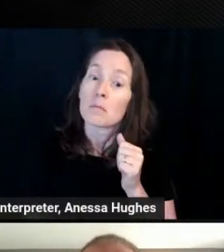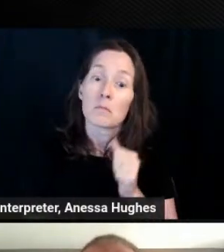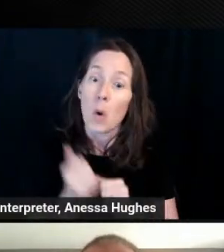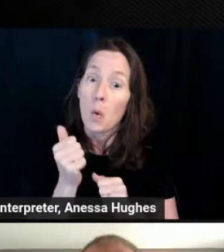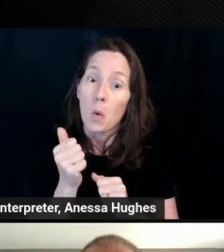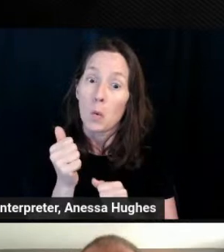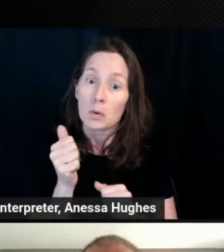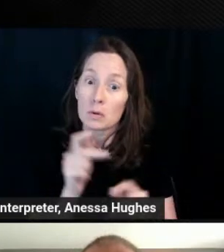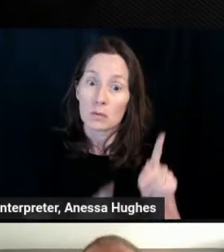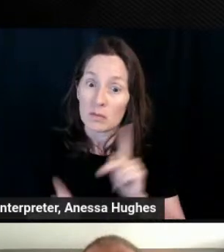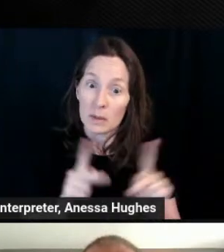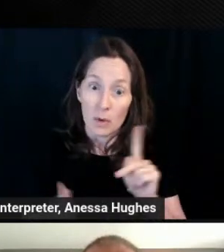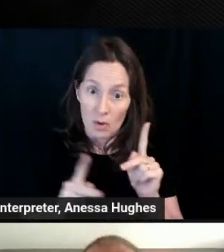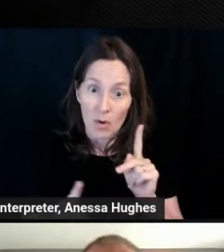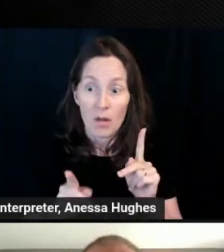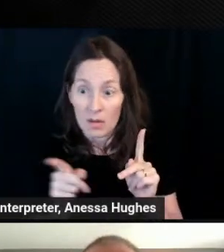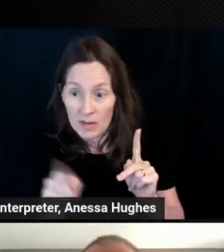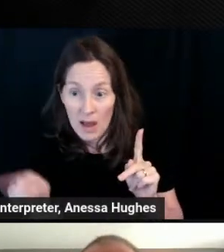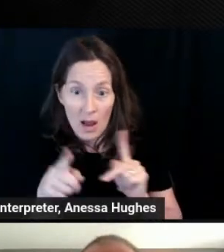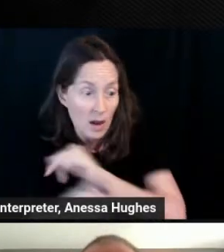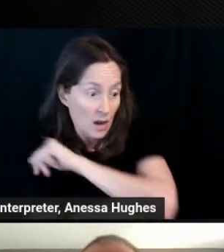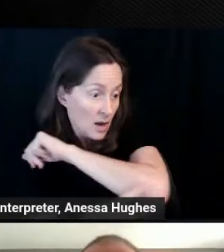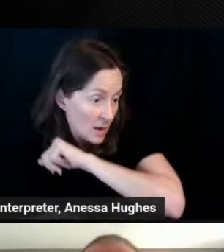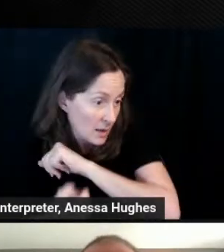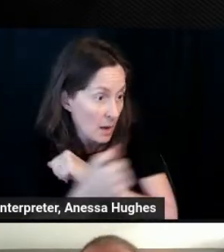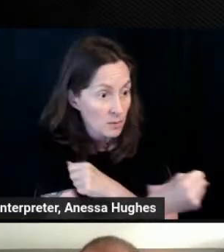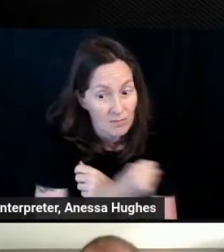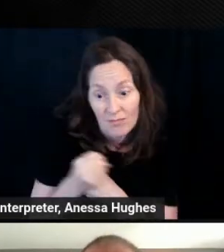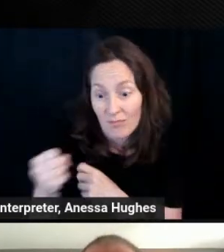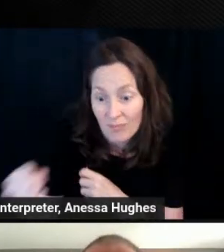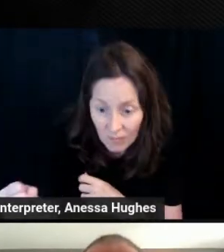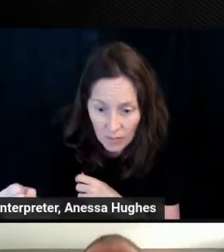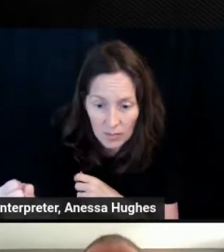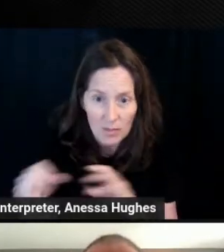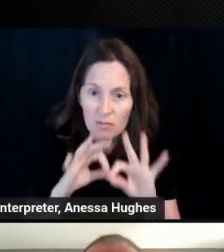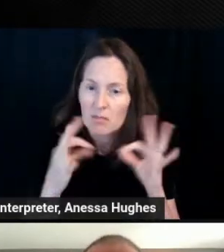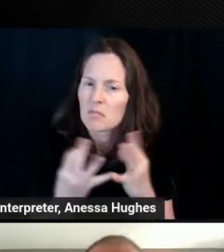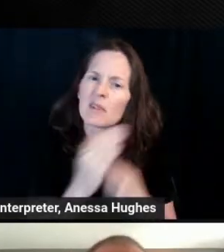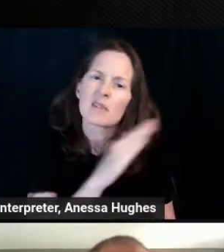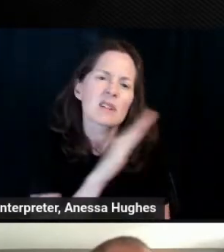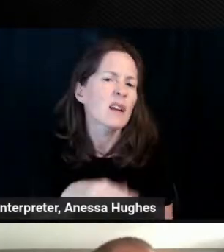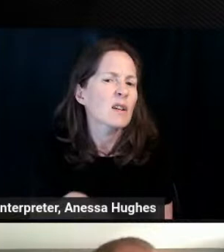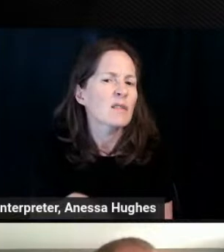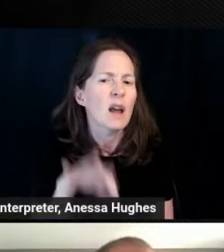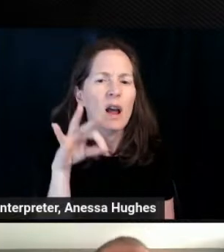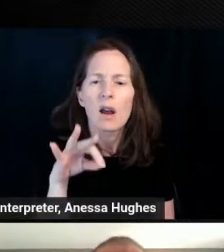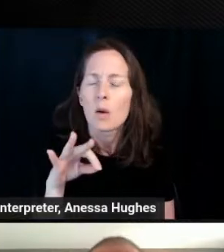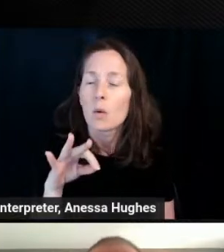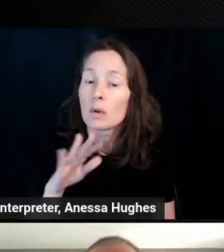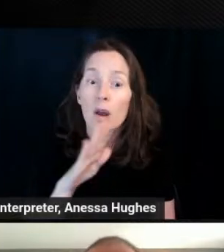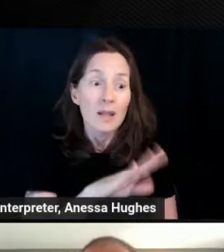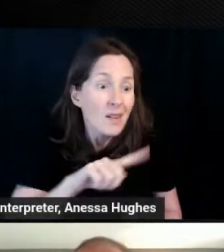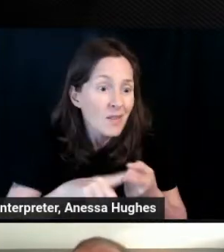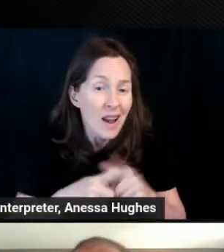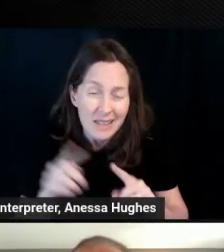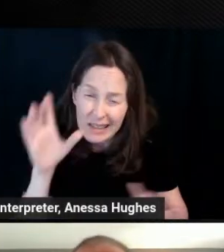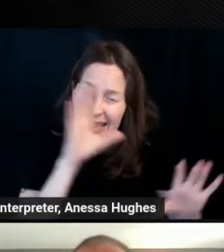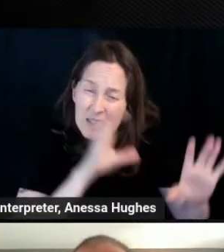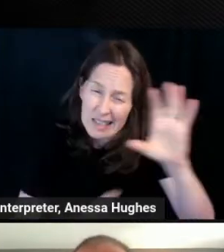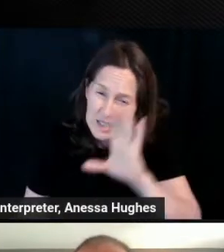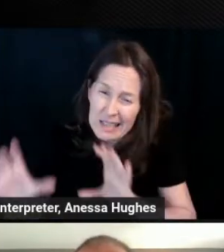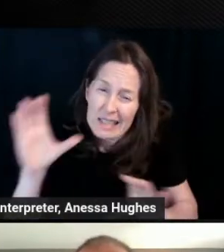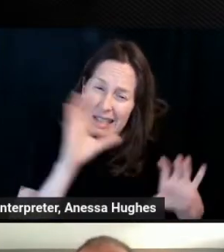again. Their families and friends searched frantically for them. They lobbied, petitioned,